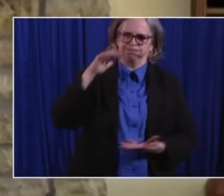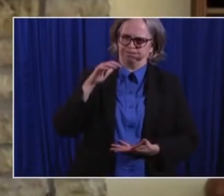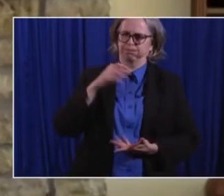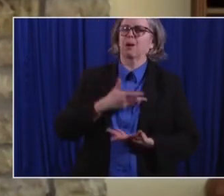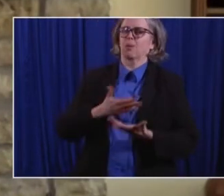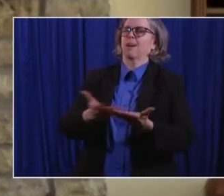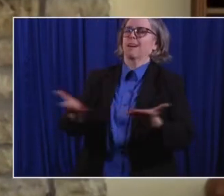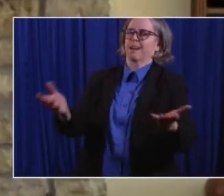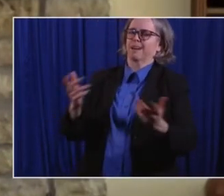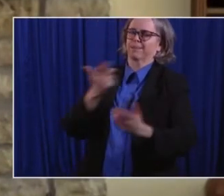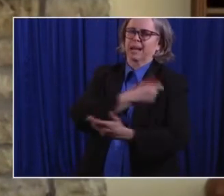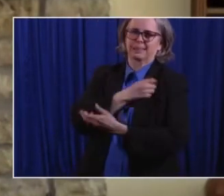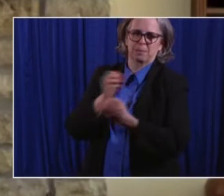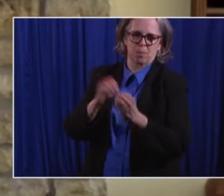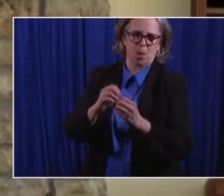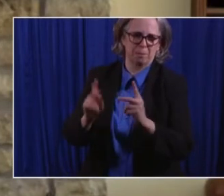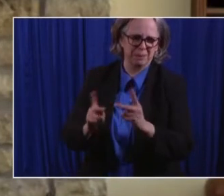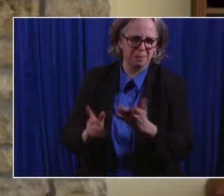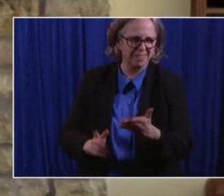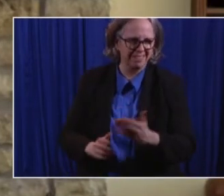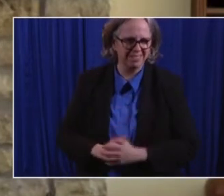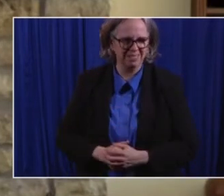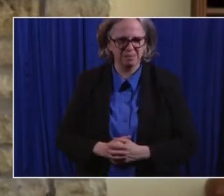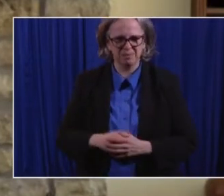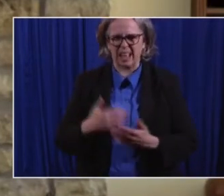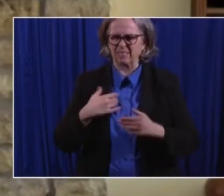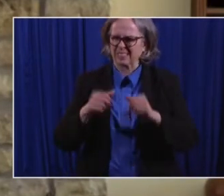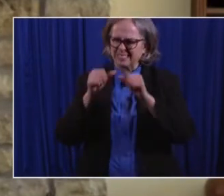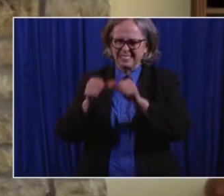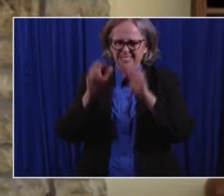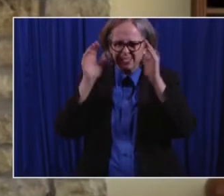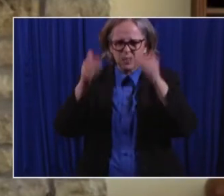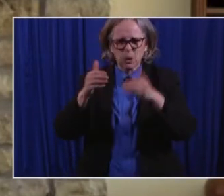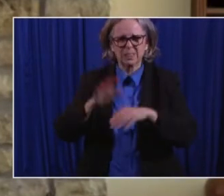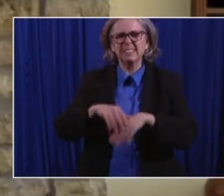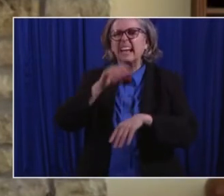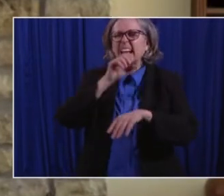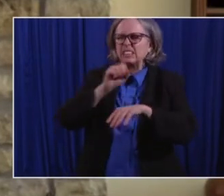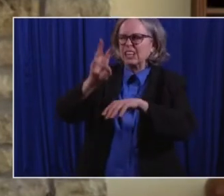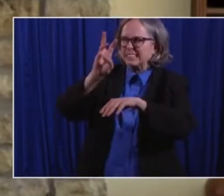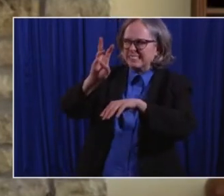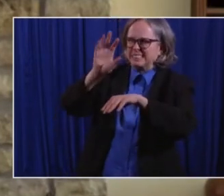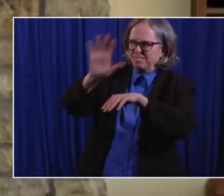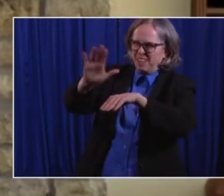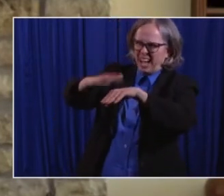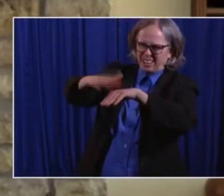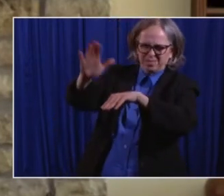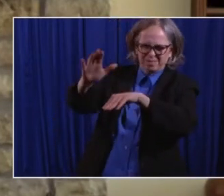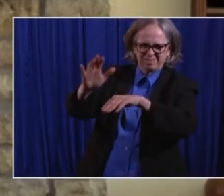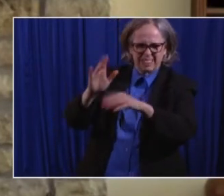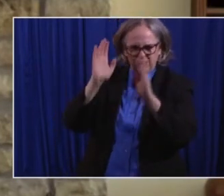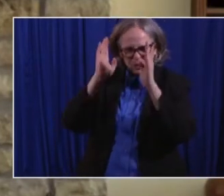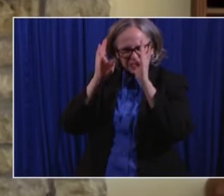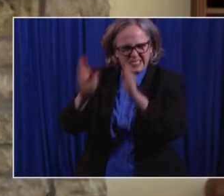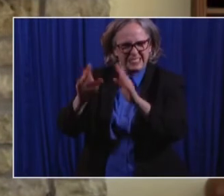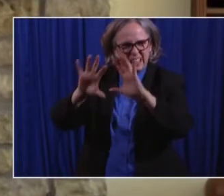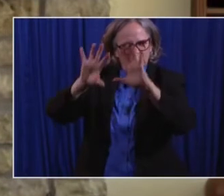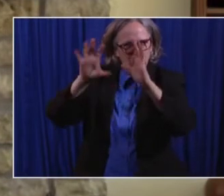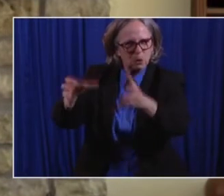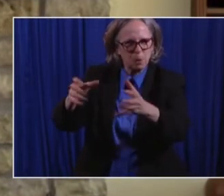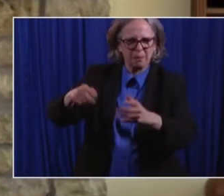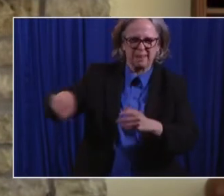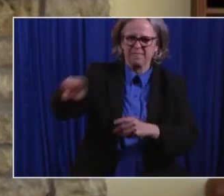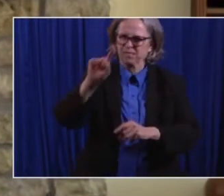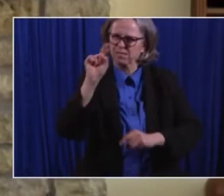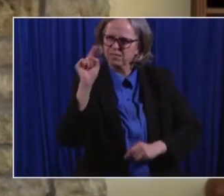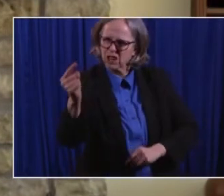get the vaccination to those 65 years in age and older. We've got to get as many of them as want it vaccinated. And